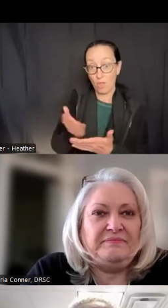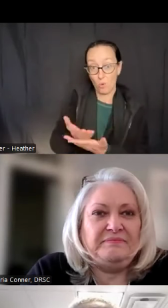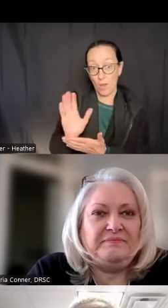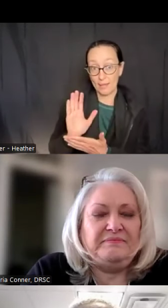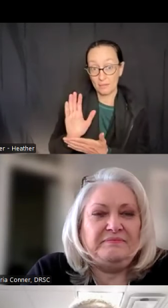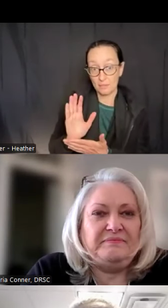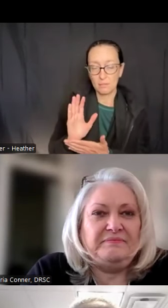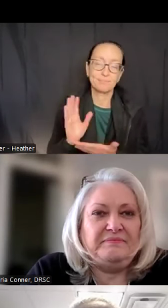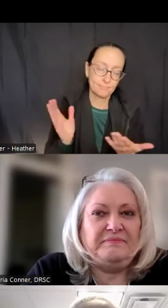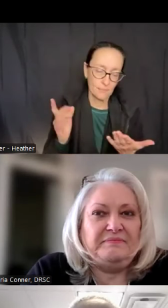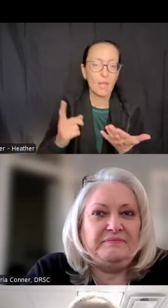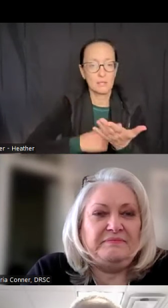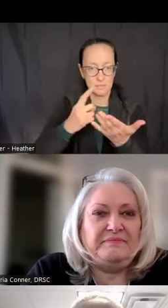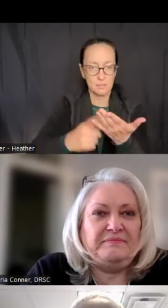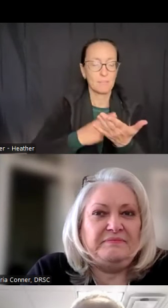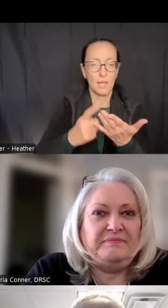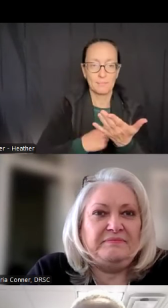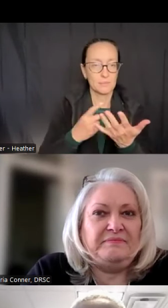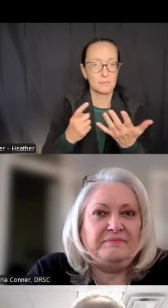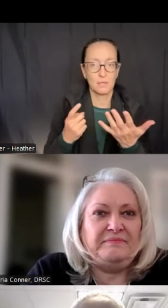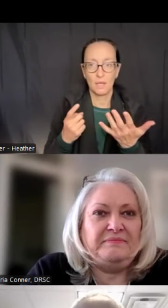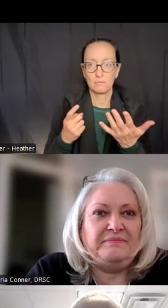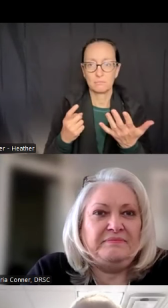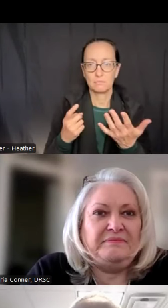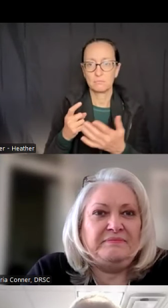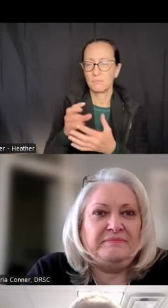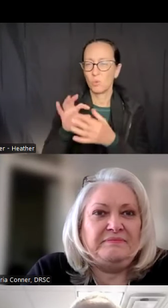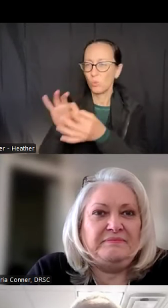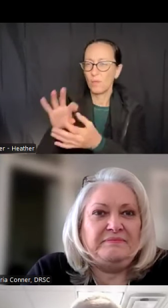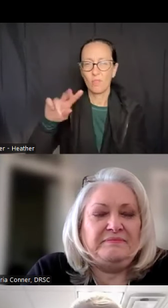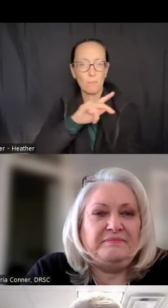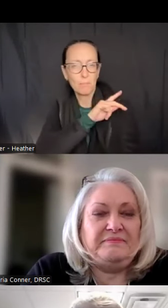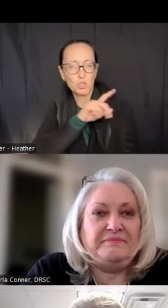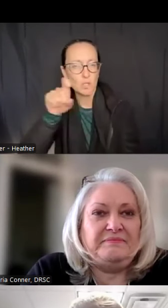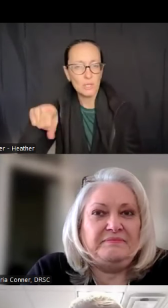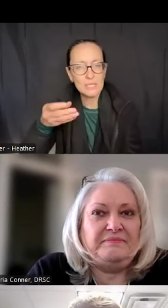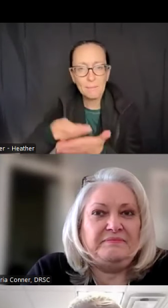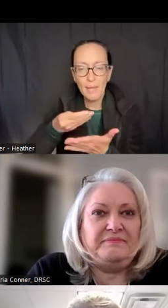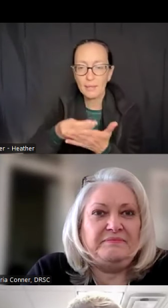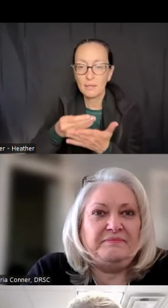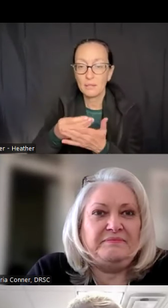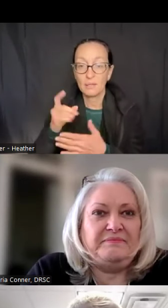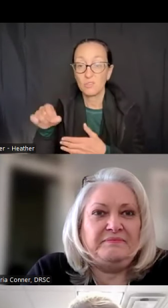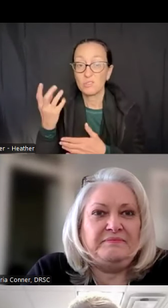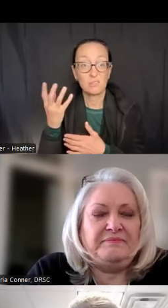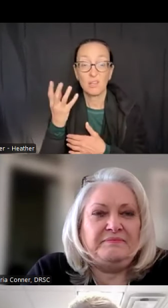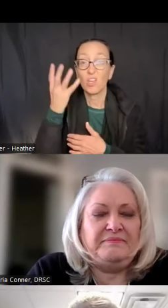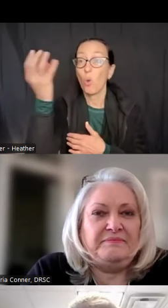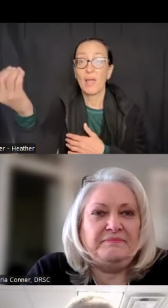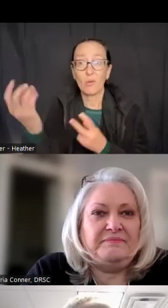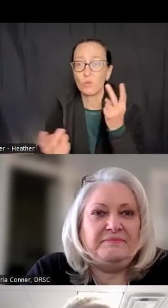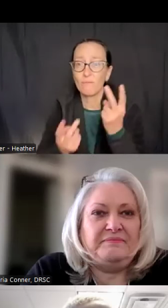sometimes, as I said, regarding the personal needs monies, about being able to go out and visit, going